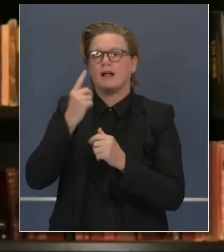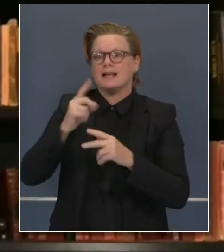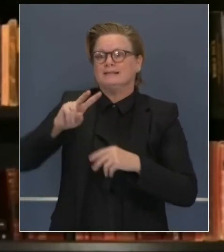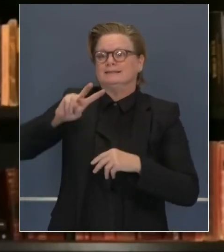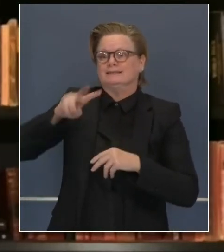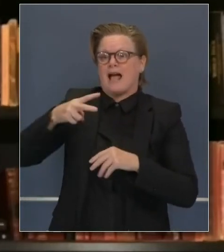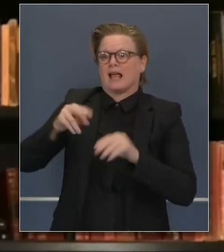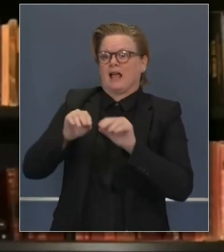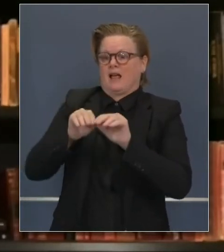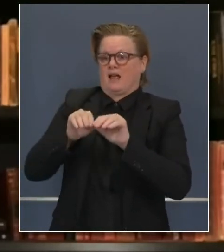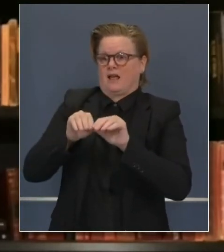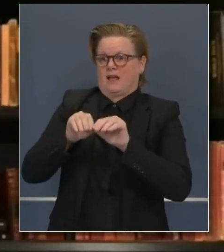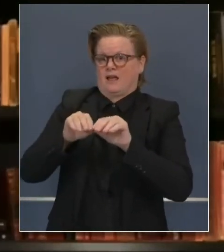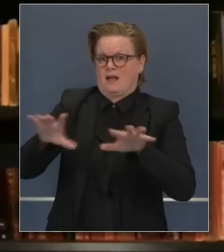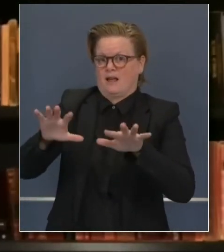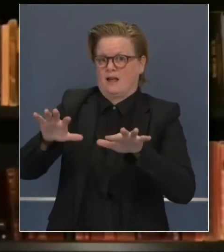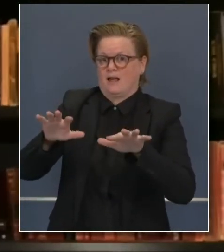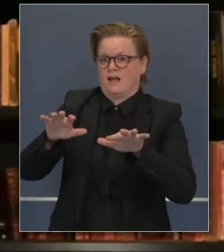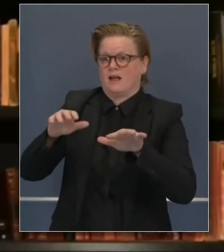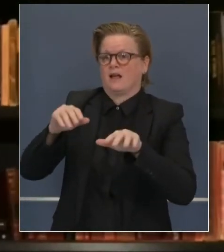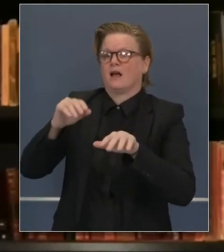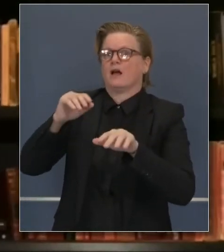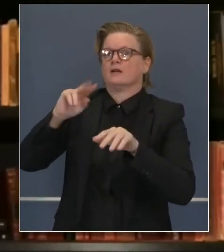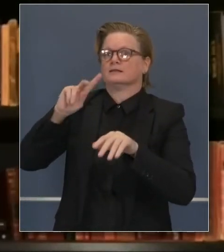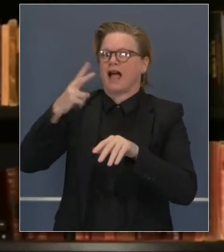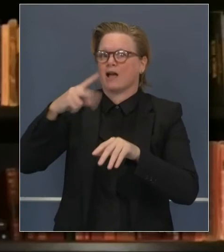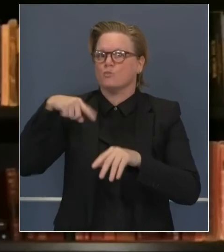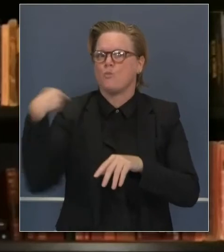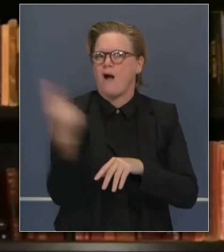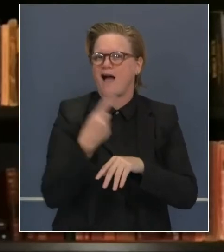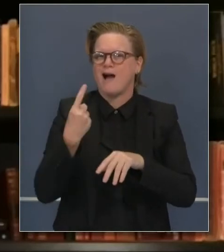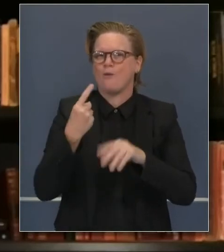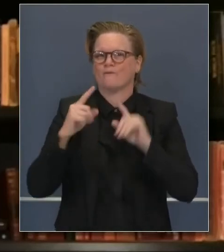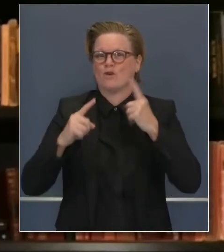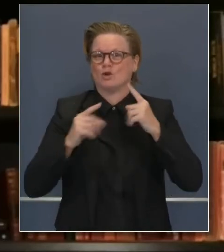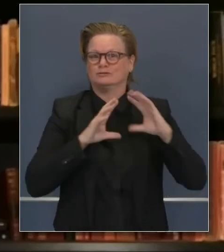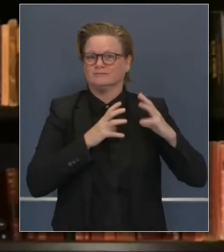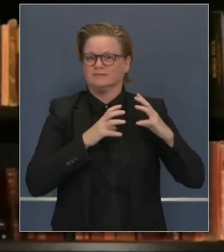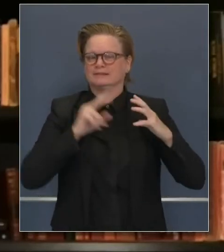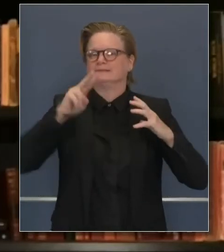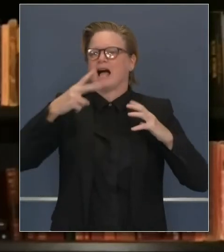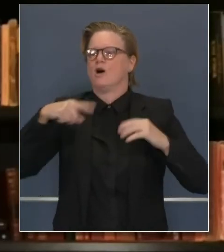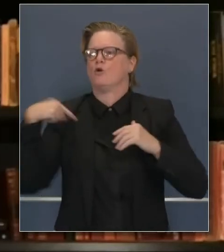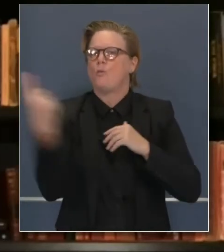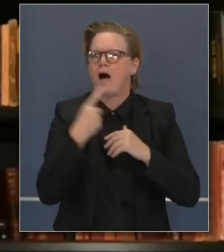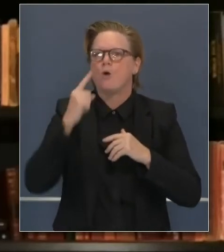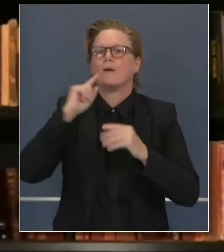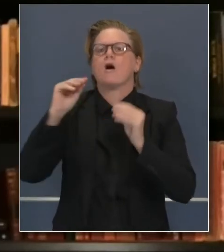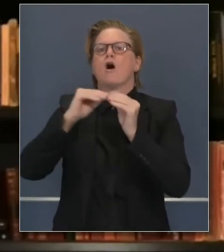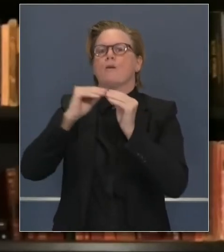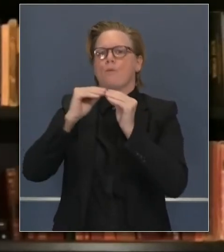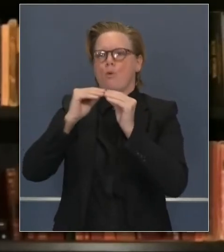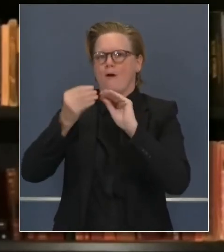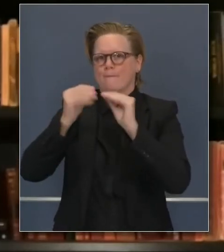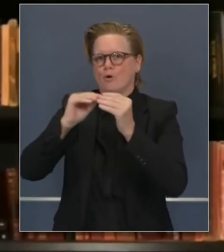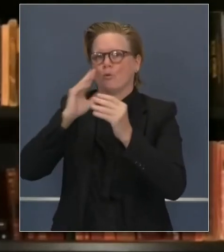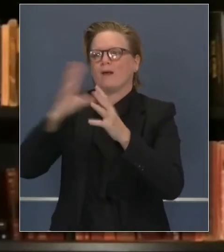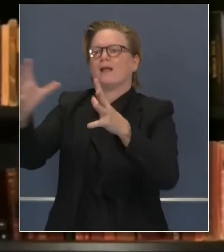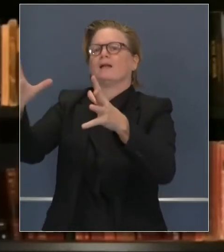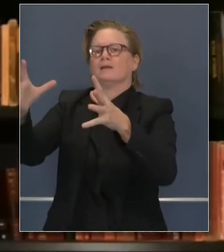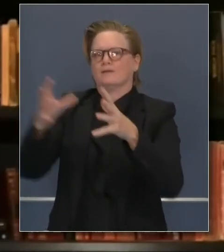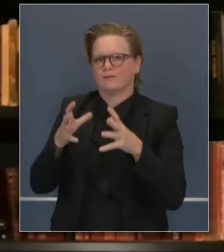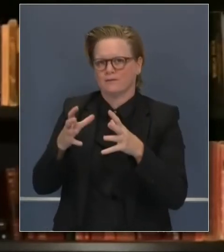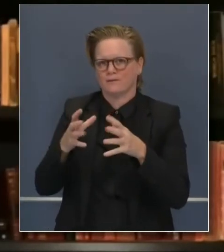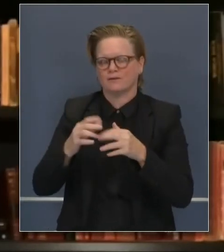we received to date is that first tranche, 327,000. We will have that number. We'll update you once we receive it in a